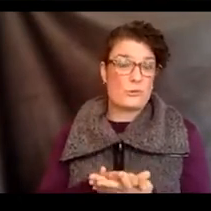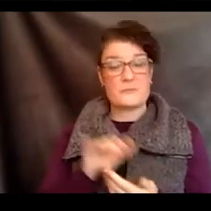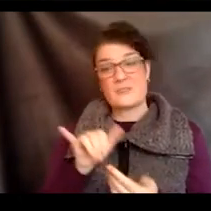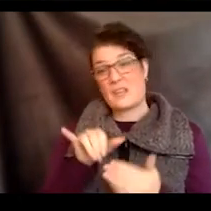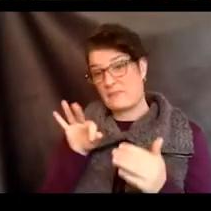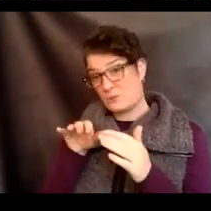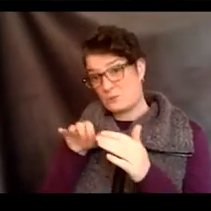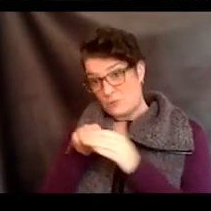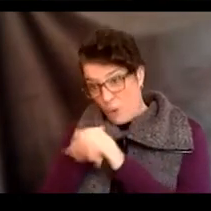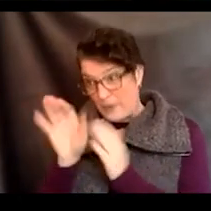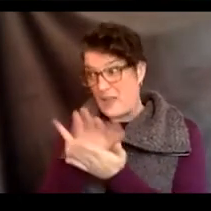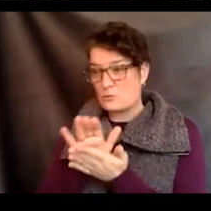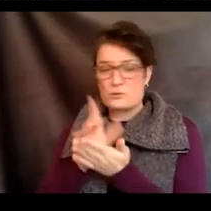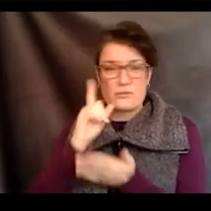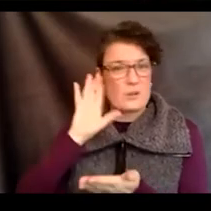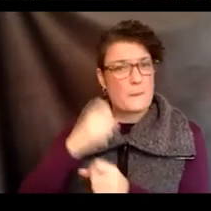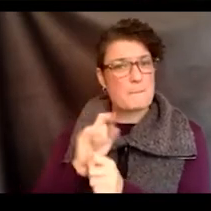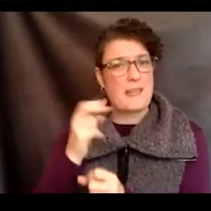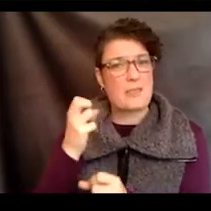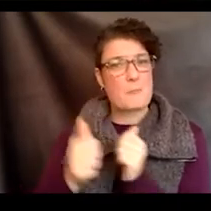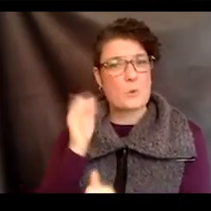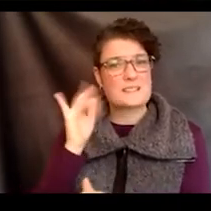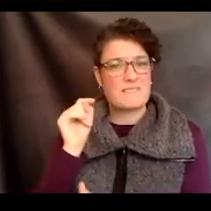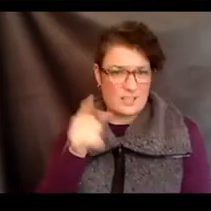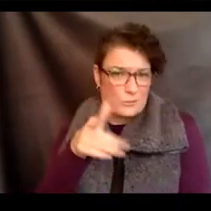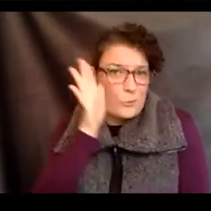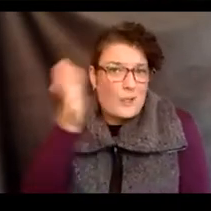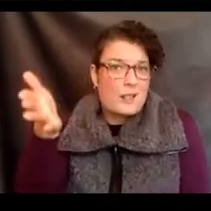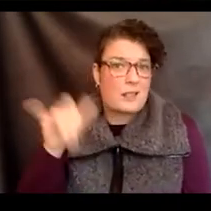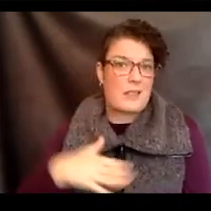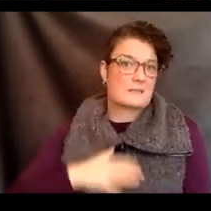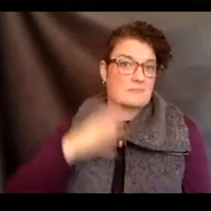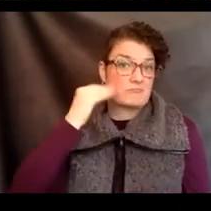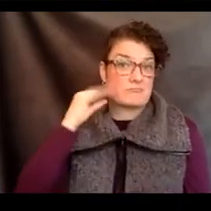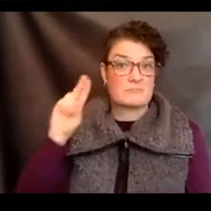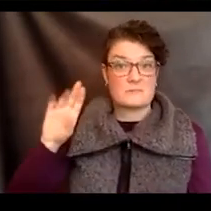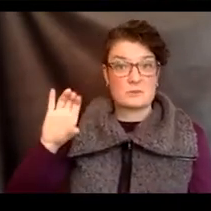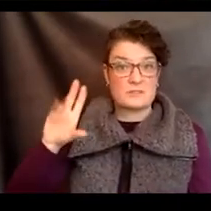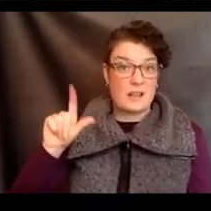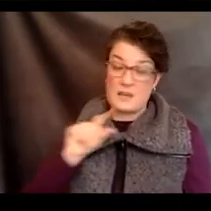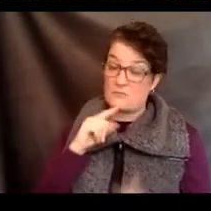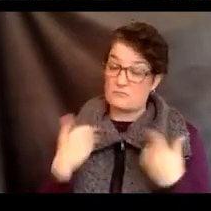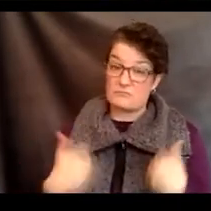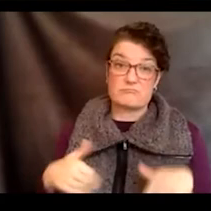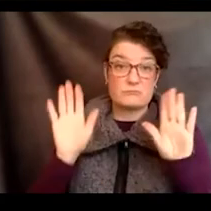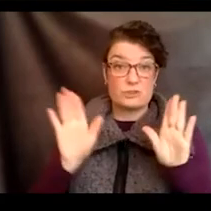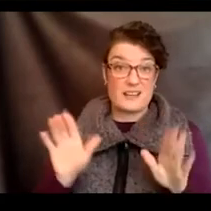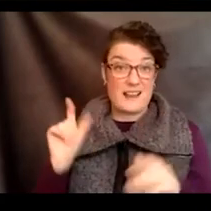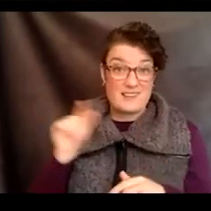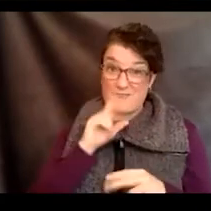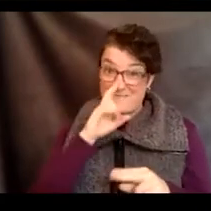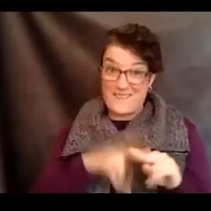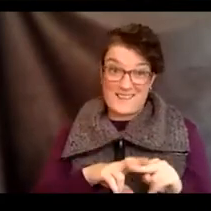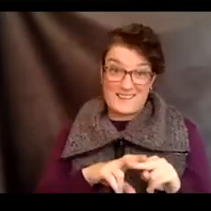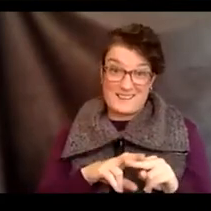somewhere thinking that you're going to make the most of it, then you will make the most of it. That's what I've done at UCLA. And it's been great. You know, Los Angeles is very fun despite